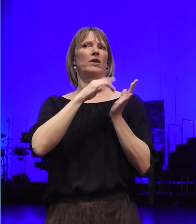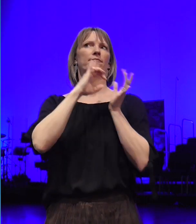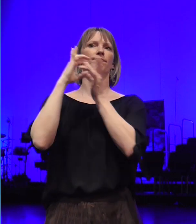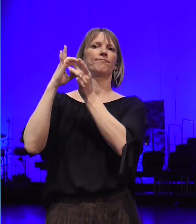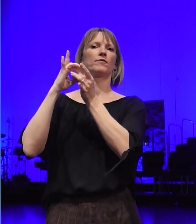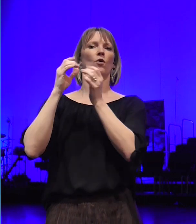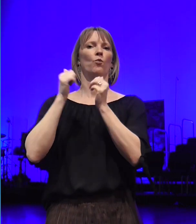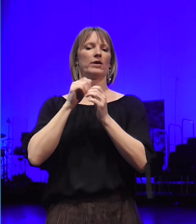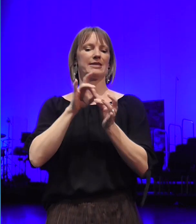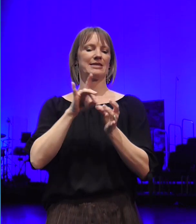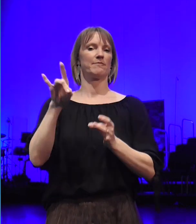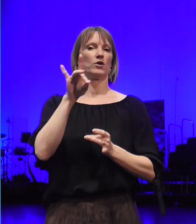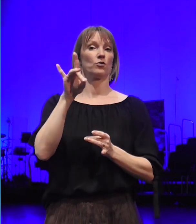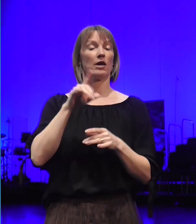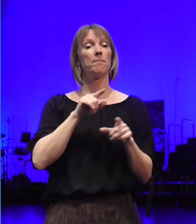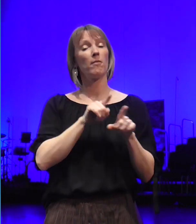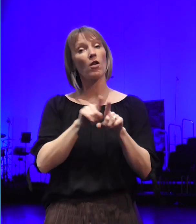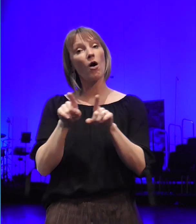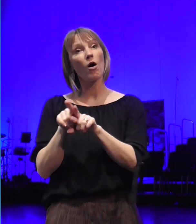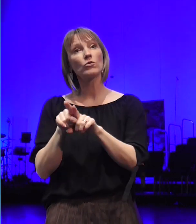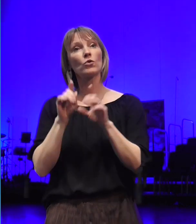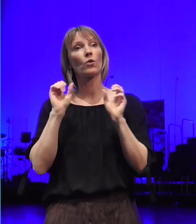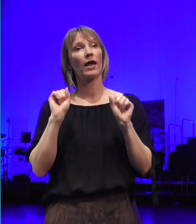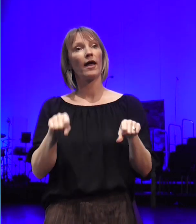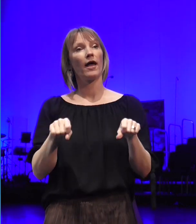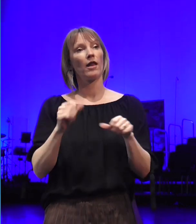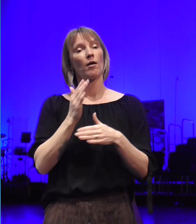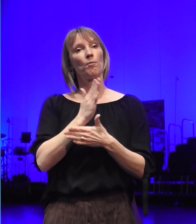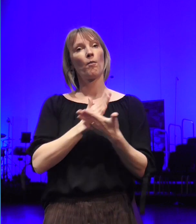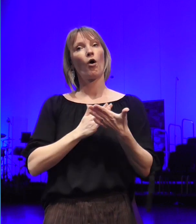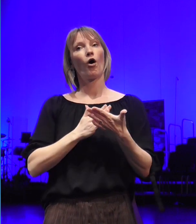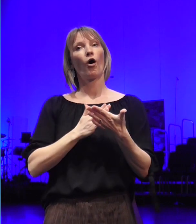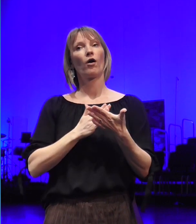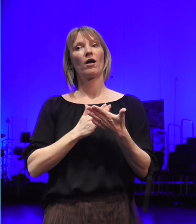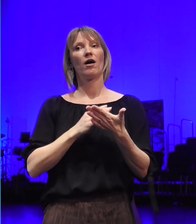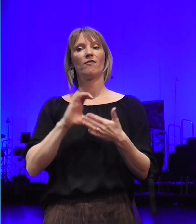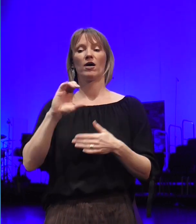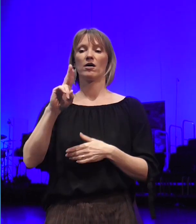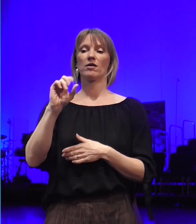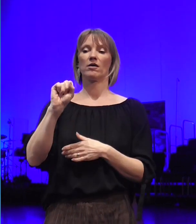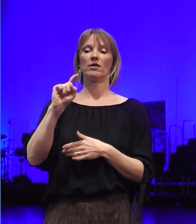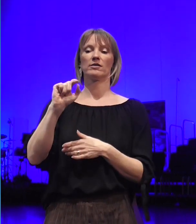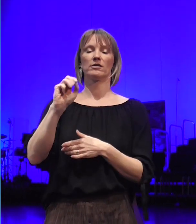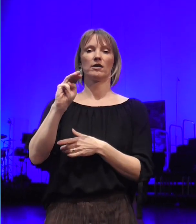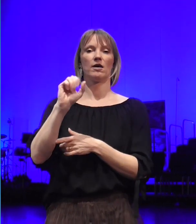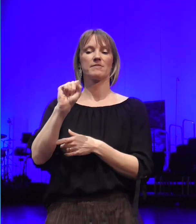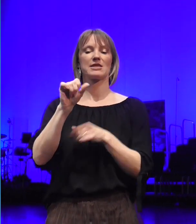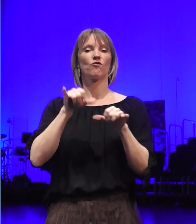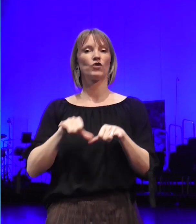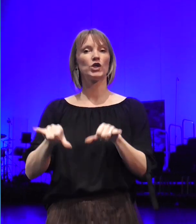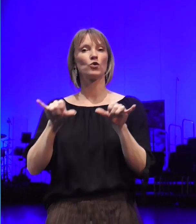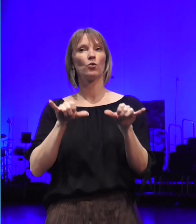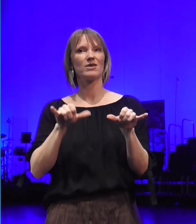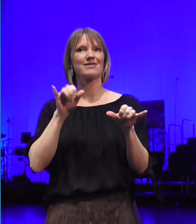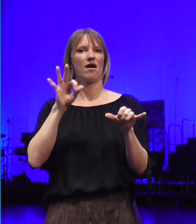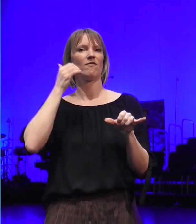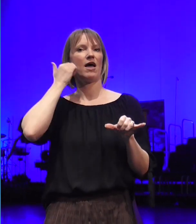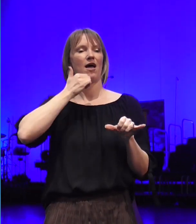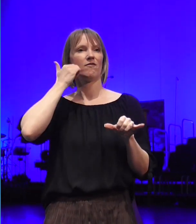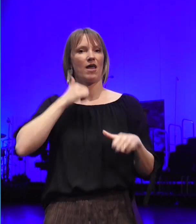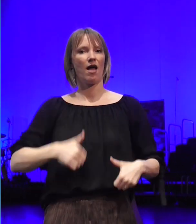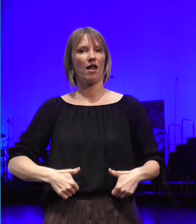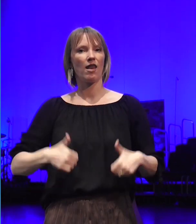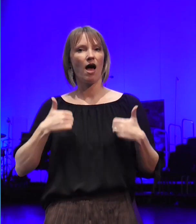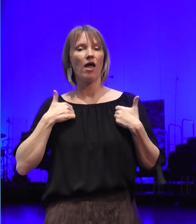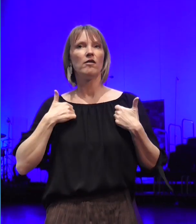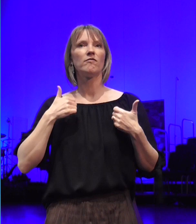with spirituality, but it also can be part of the customs and rituals of everyday life